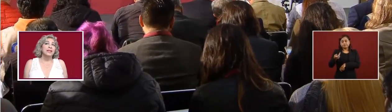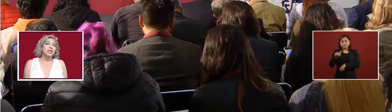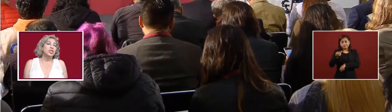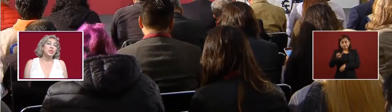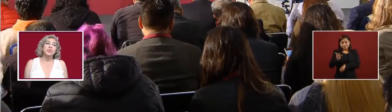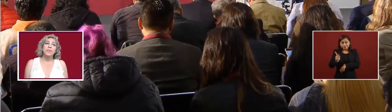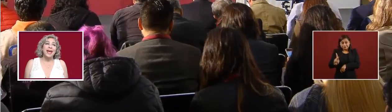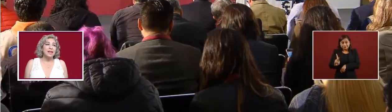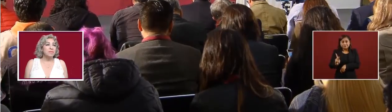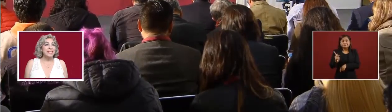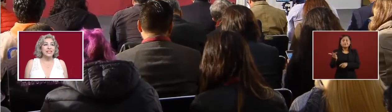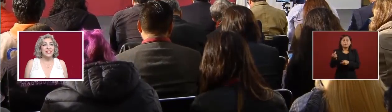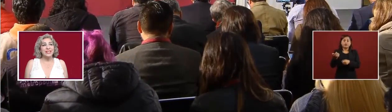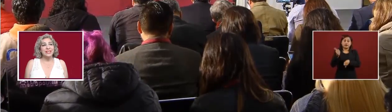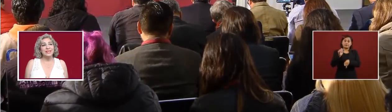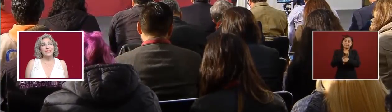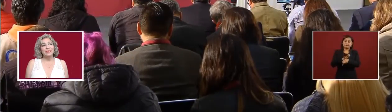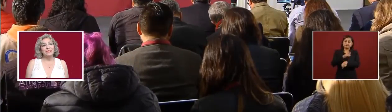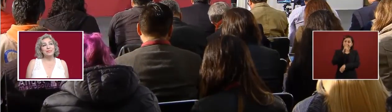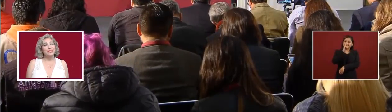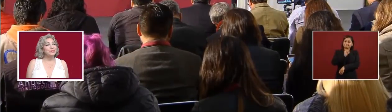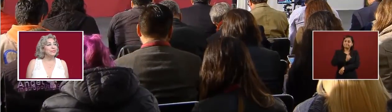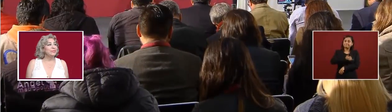due to bad administration,